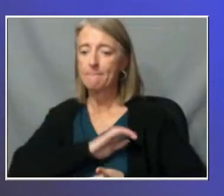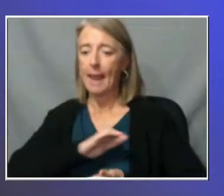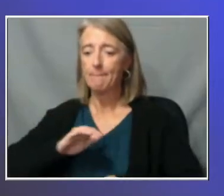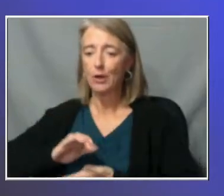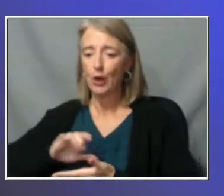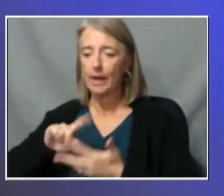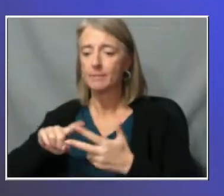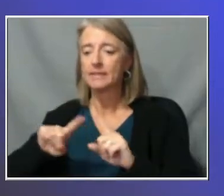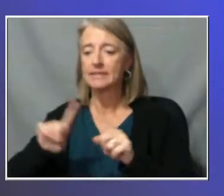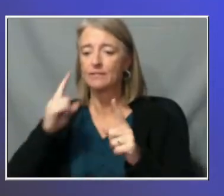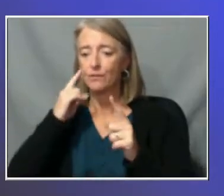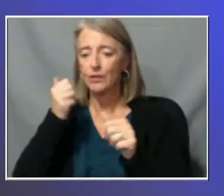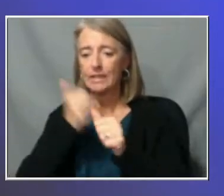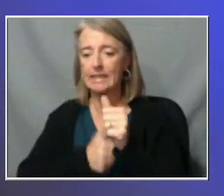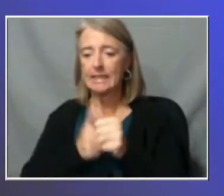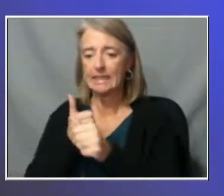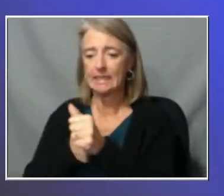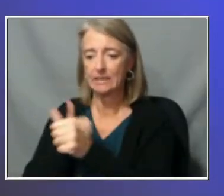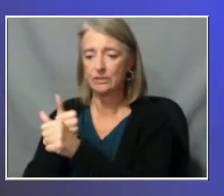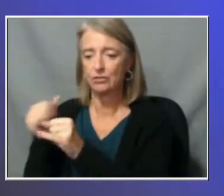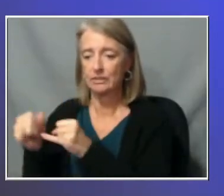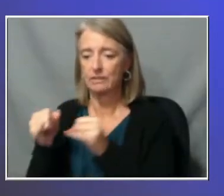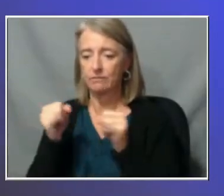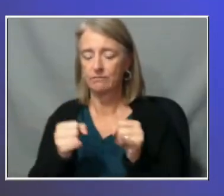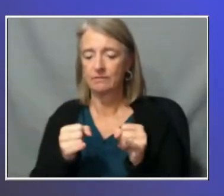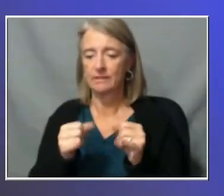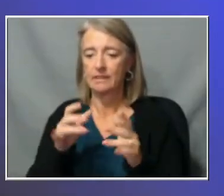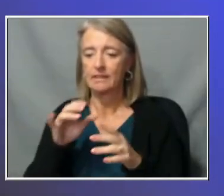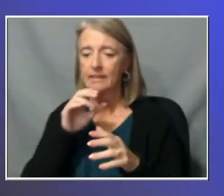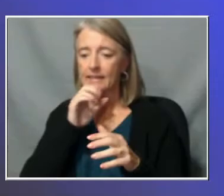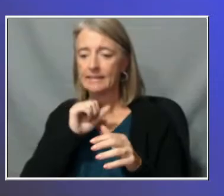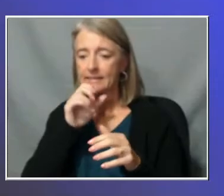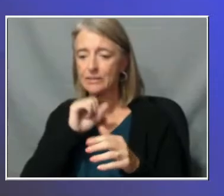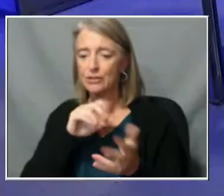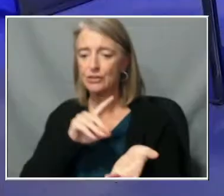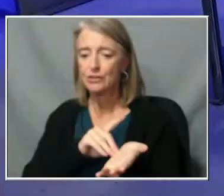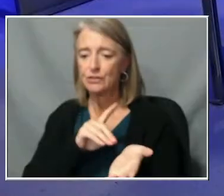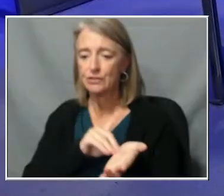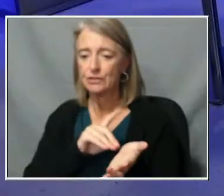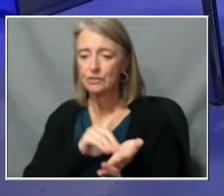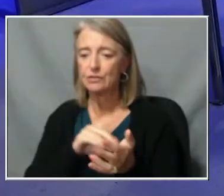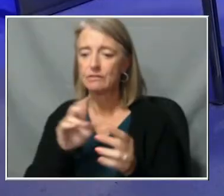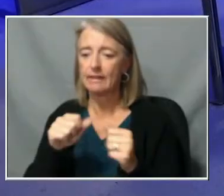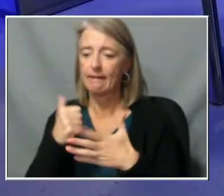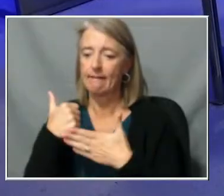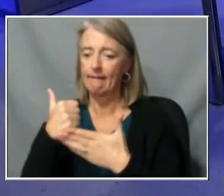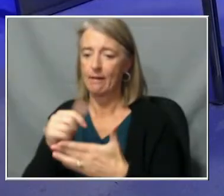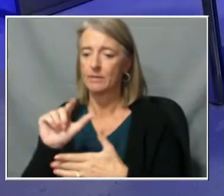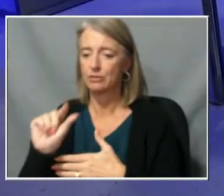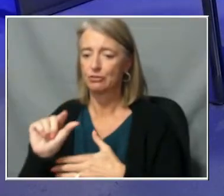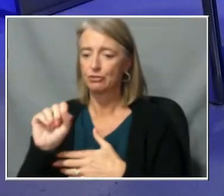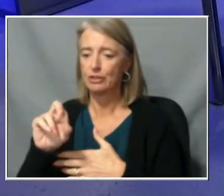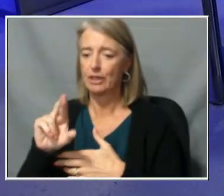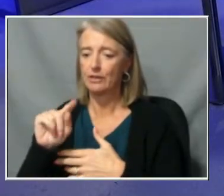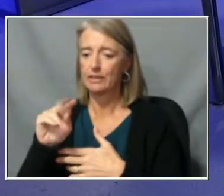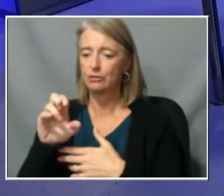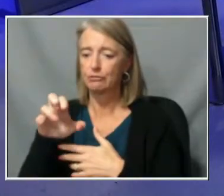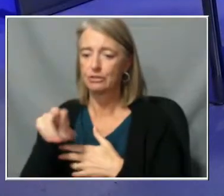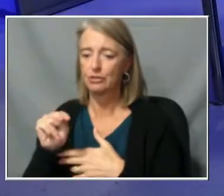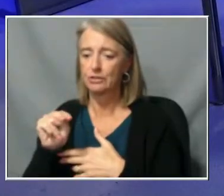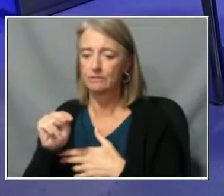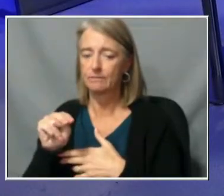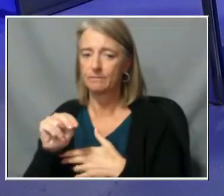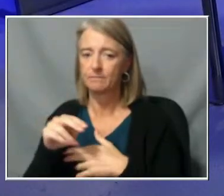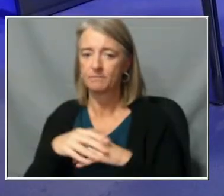each individual. And that's where I think, again, a geriatrician can help our primary care colleagues. Okay, so on a personal note, I got to ask you what kind of screenings you're